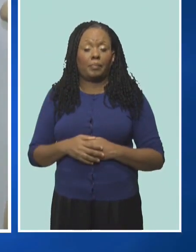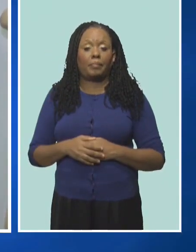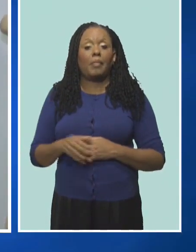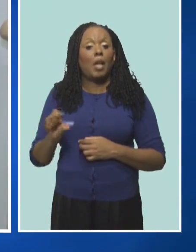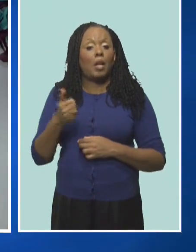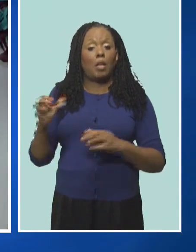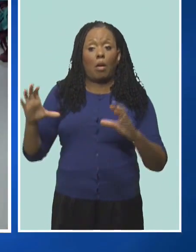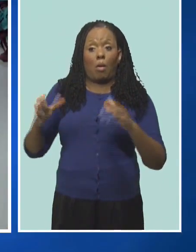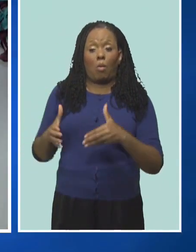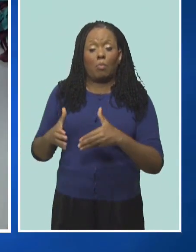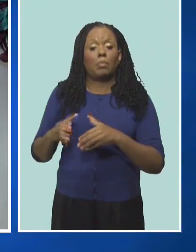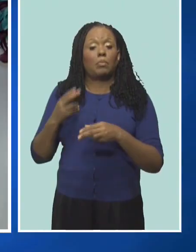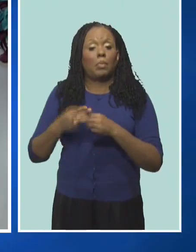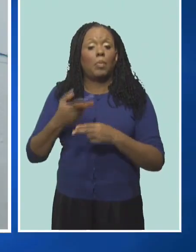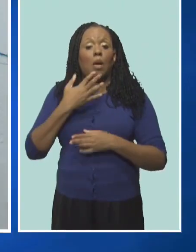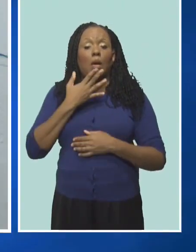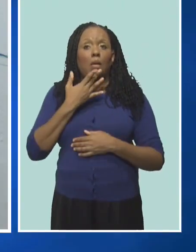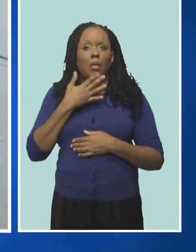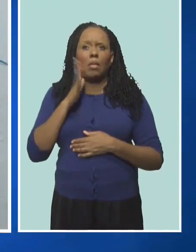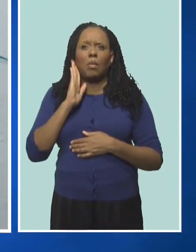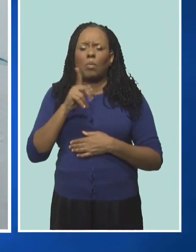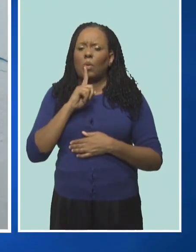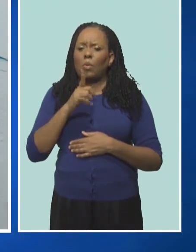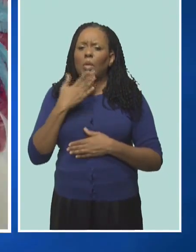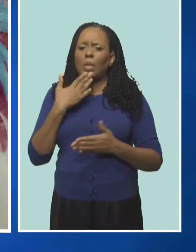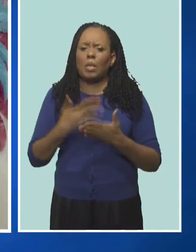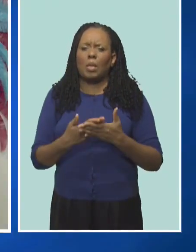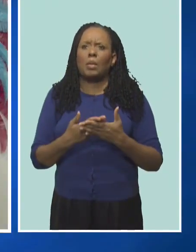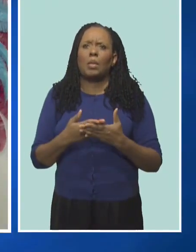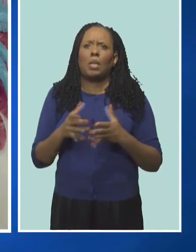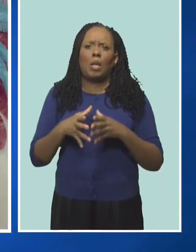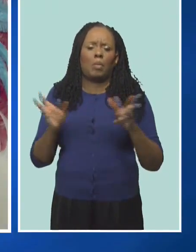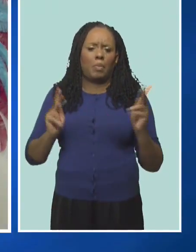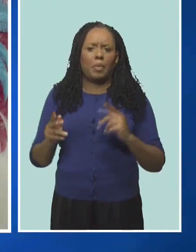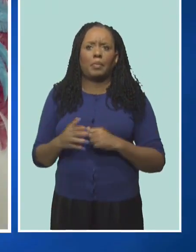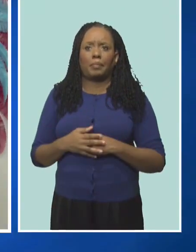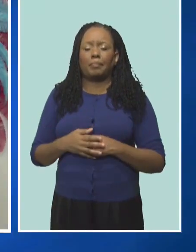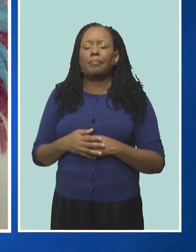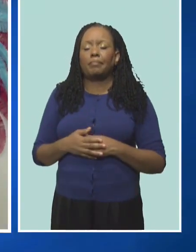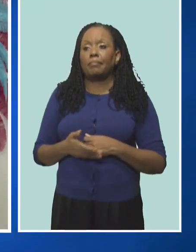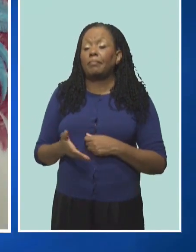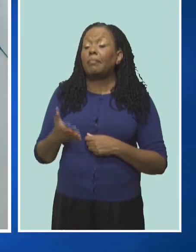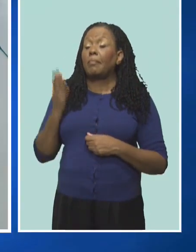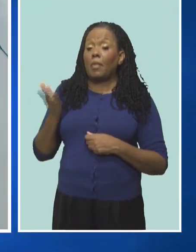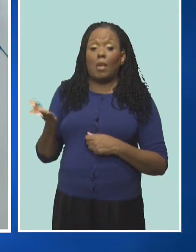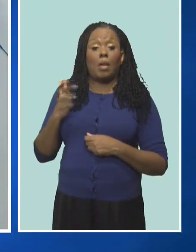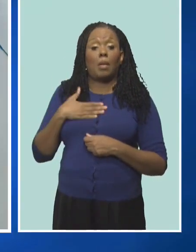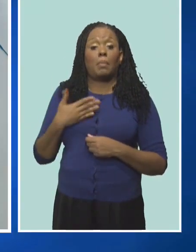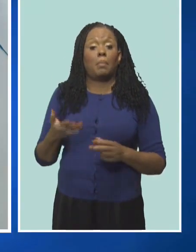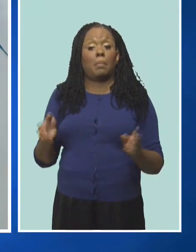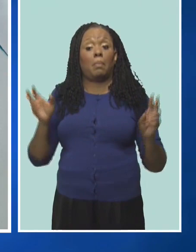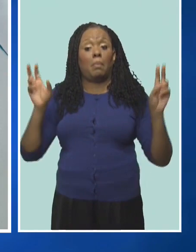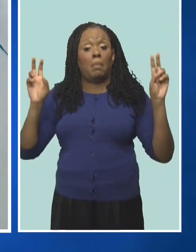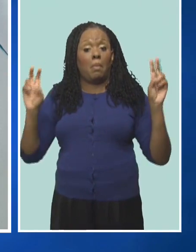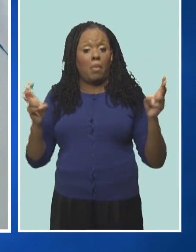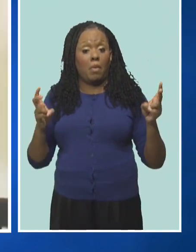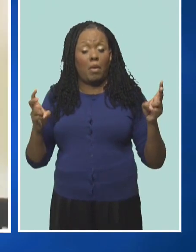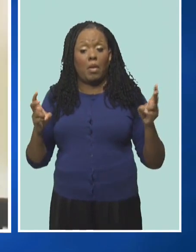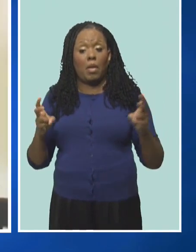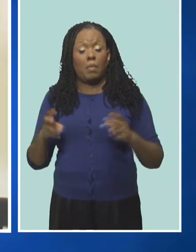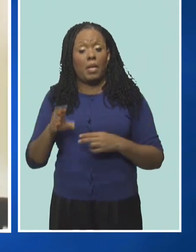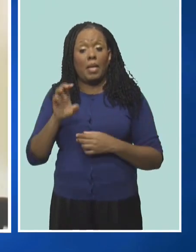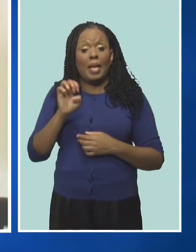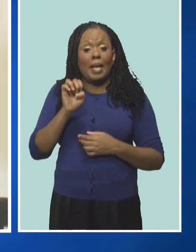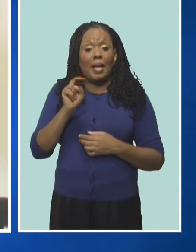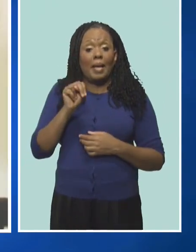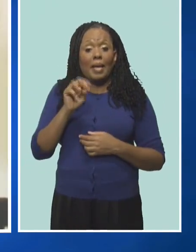Worrell, will also have a strong showing on the road. Grand Kadooment theme is Enchanted Oasis. We're doing 6 sections for that. We're catering